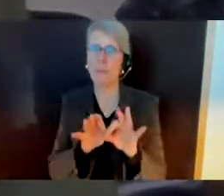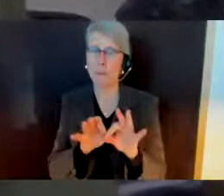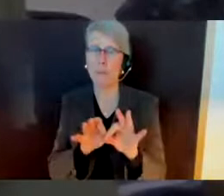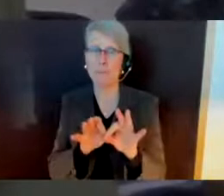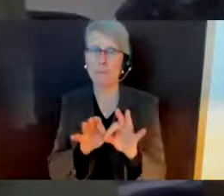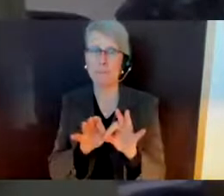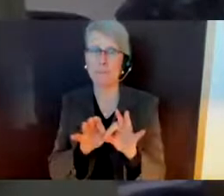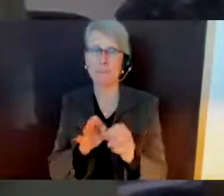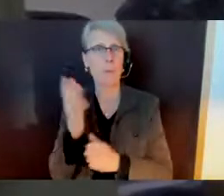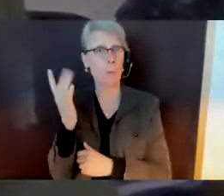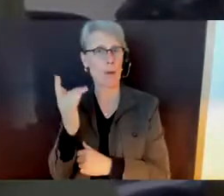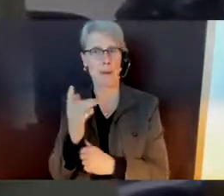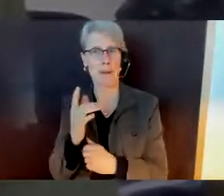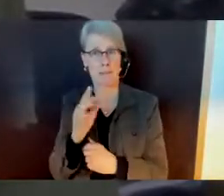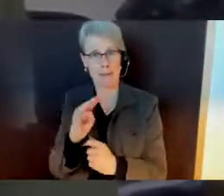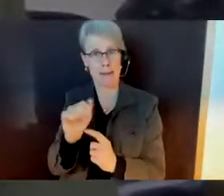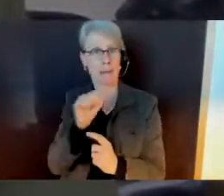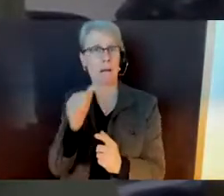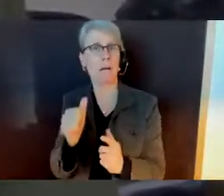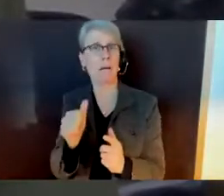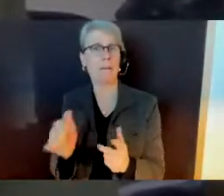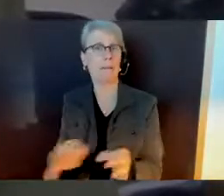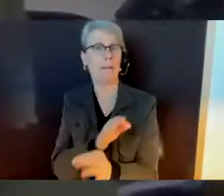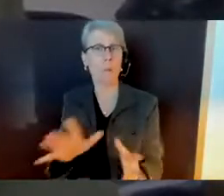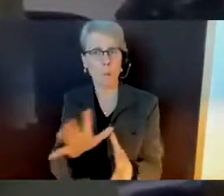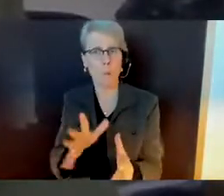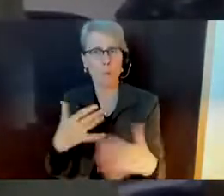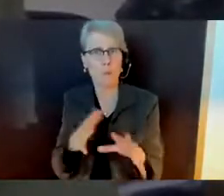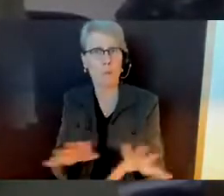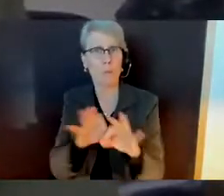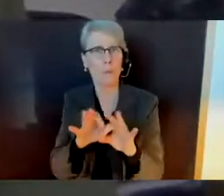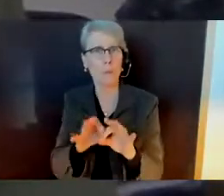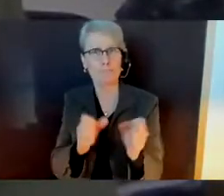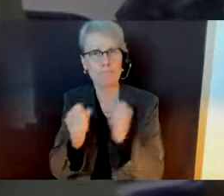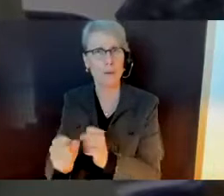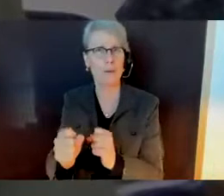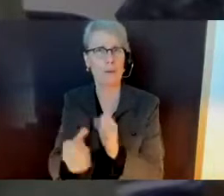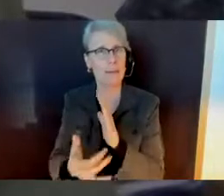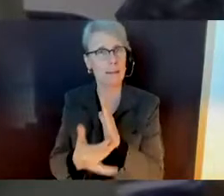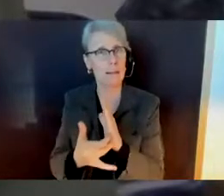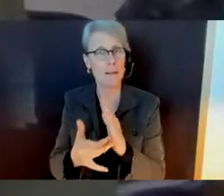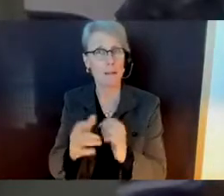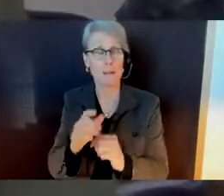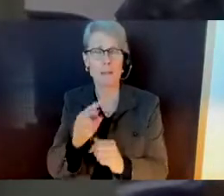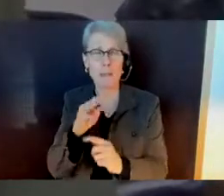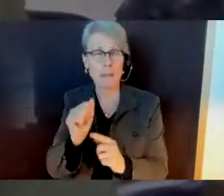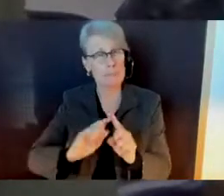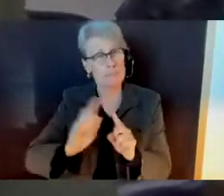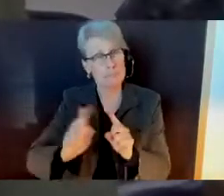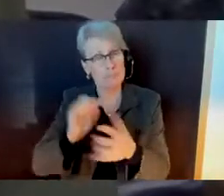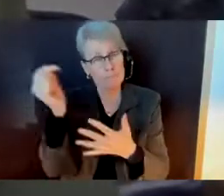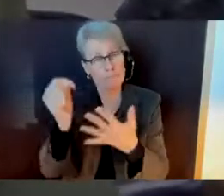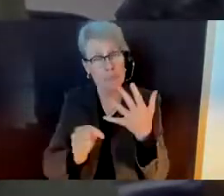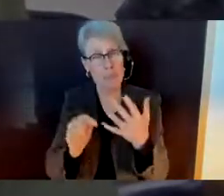Galvanizing the tool of media, of disability media, in all its forms is